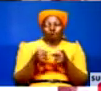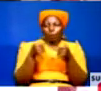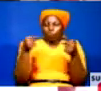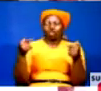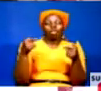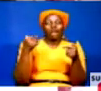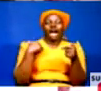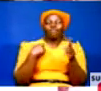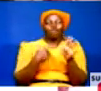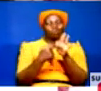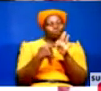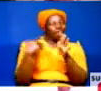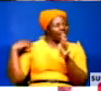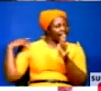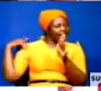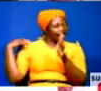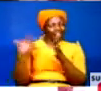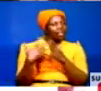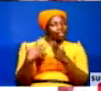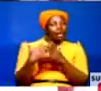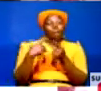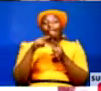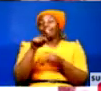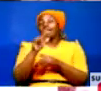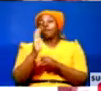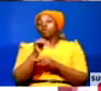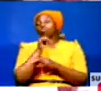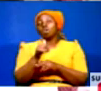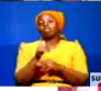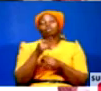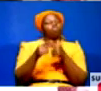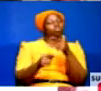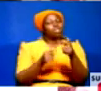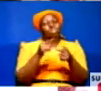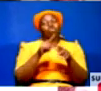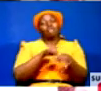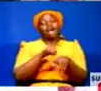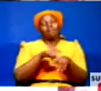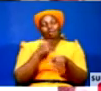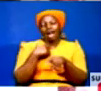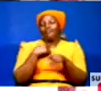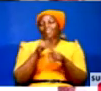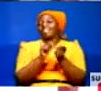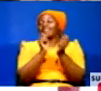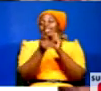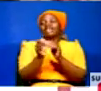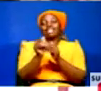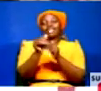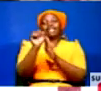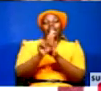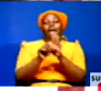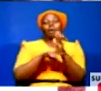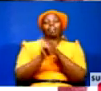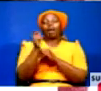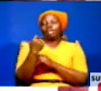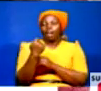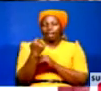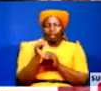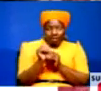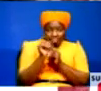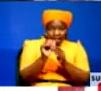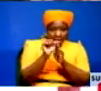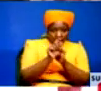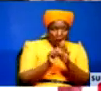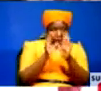those dictatorial behaviors will not survive the changing times of leadership in Kenya. The leadership of President William Ruto